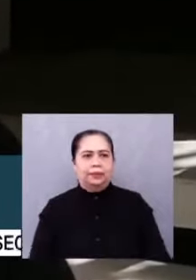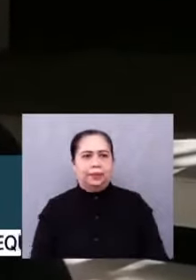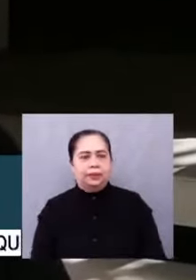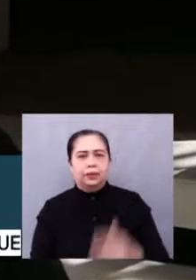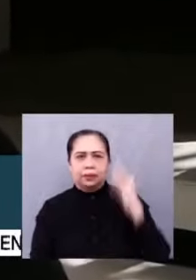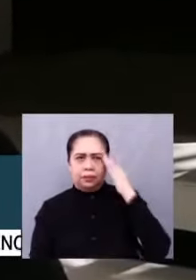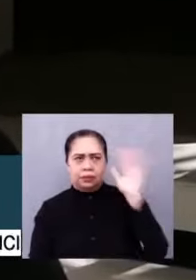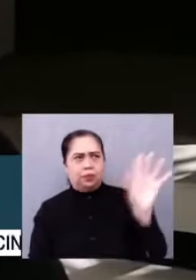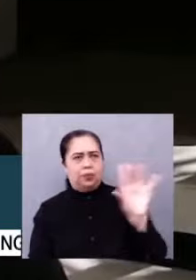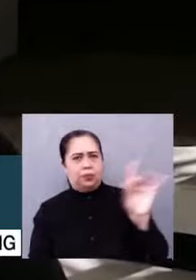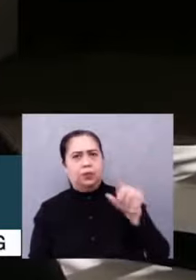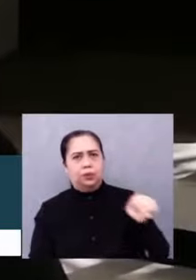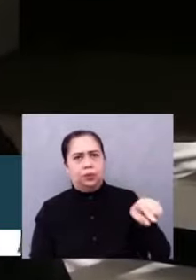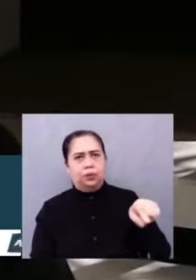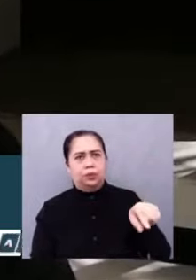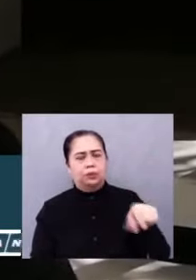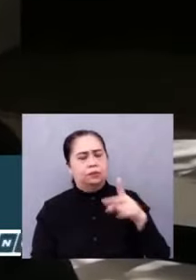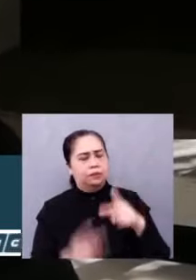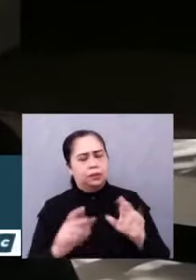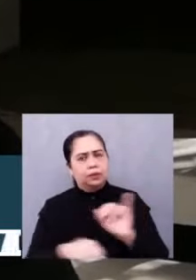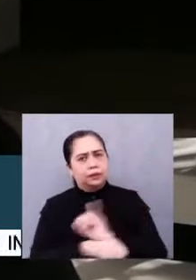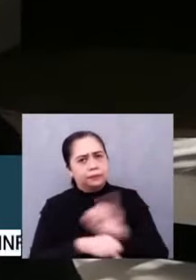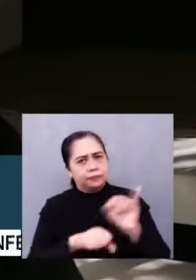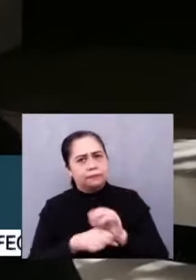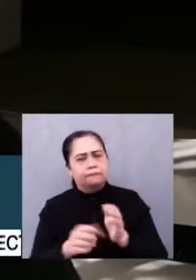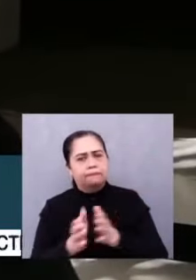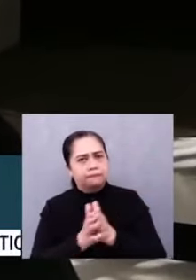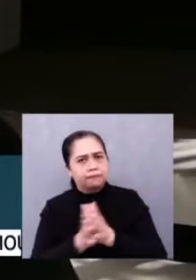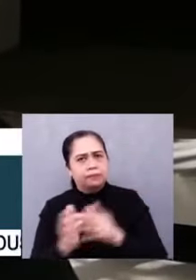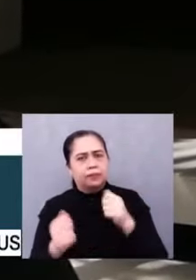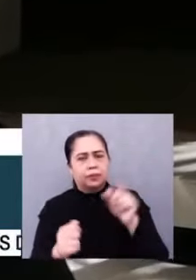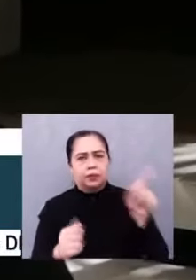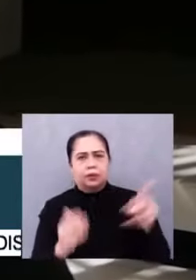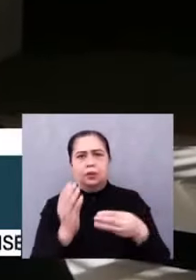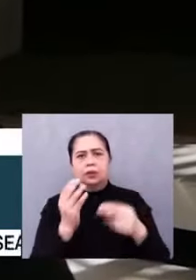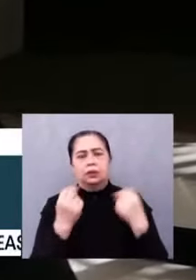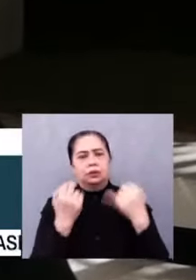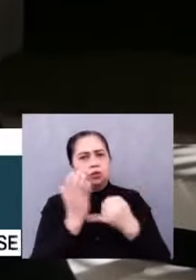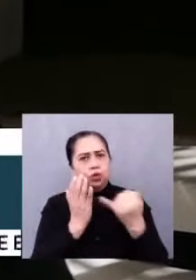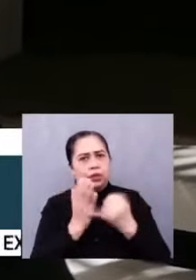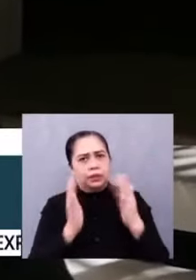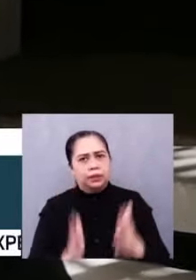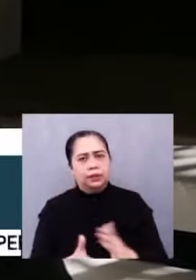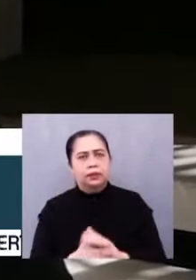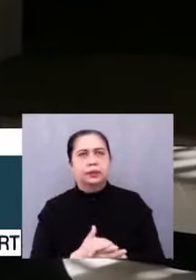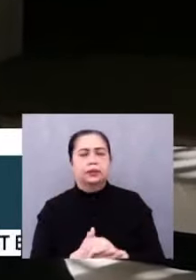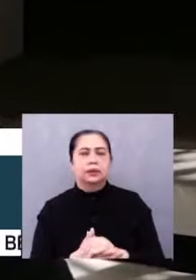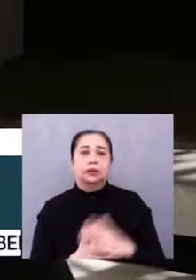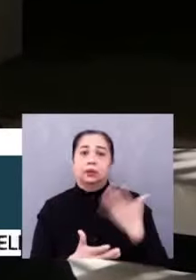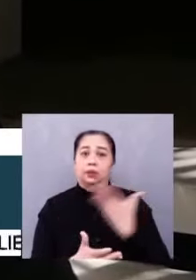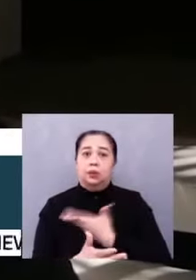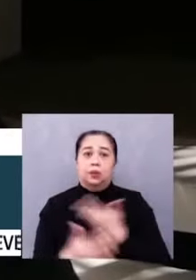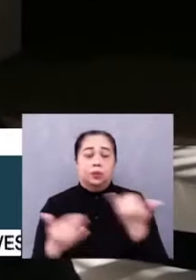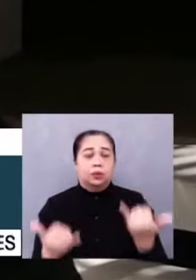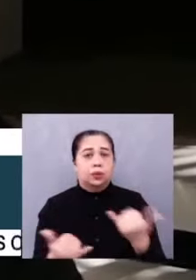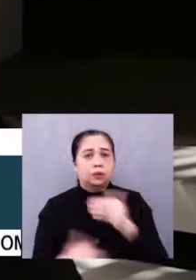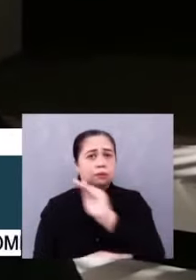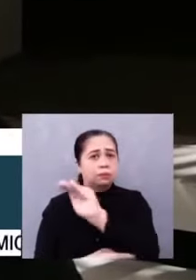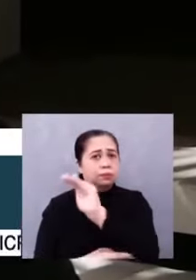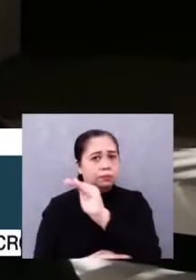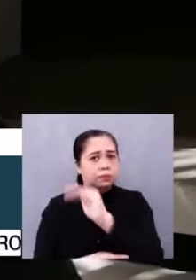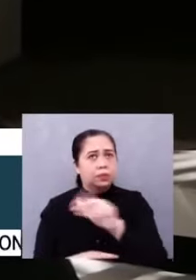bilang dedicated na isang periodista. At kami po ngayon ay nananawagan sa